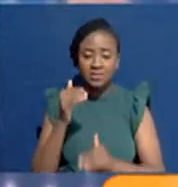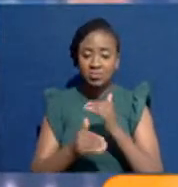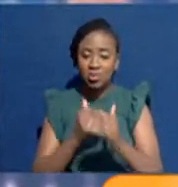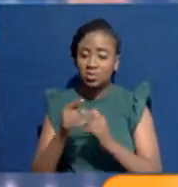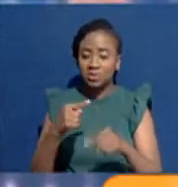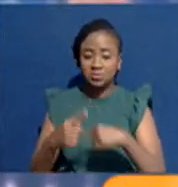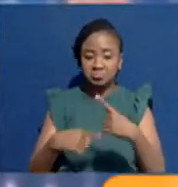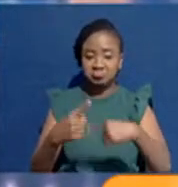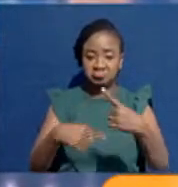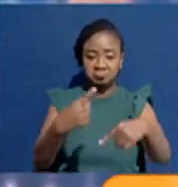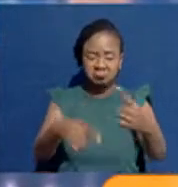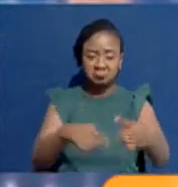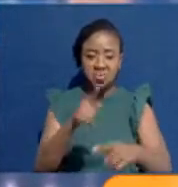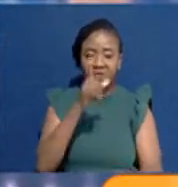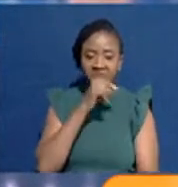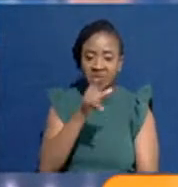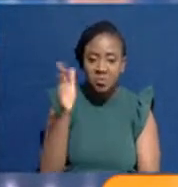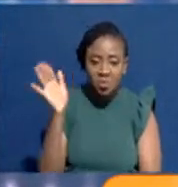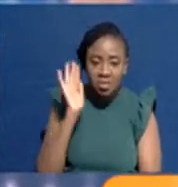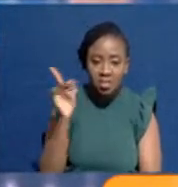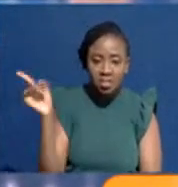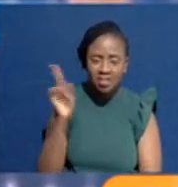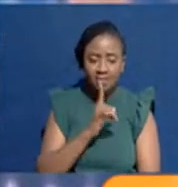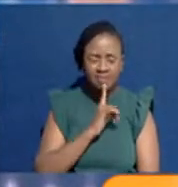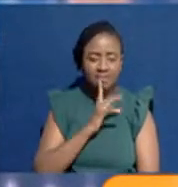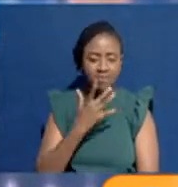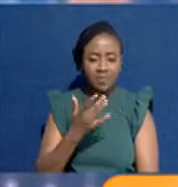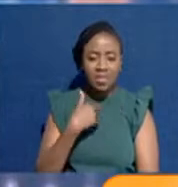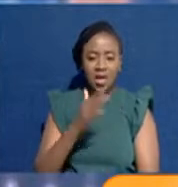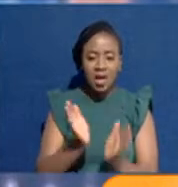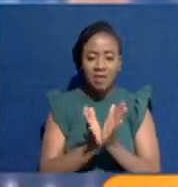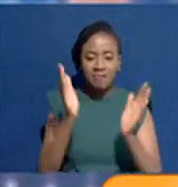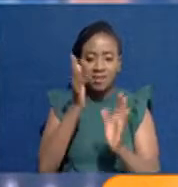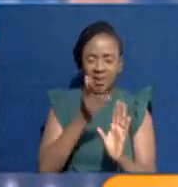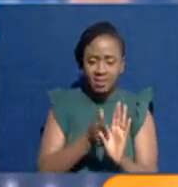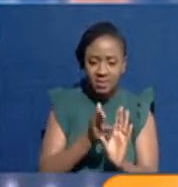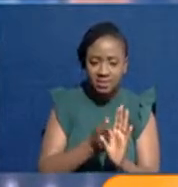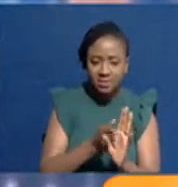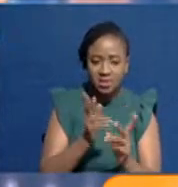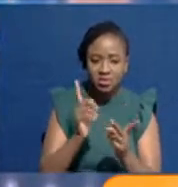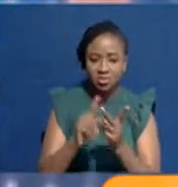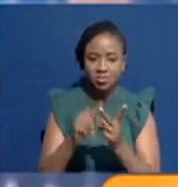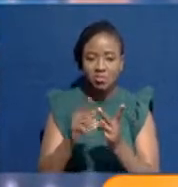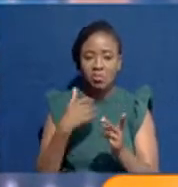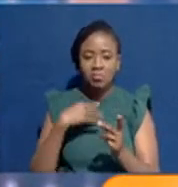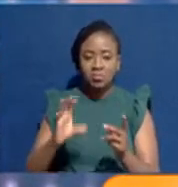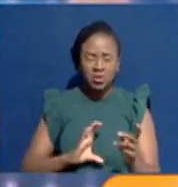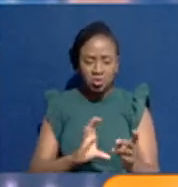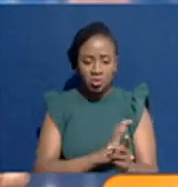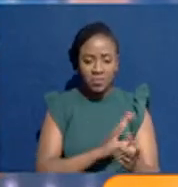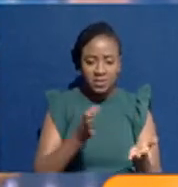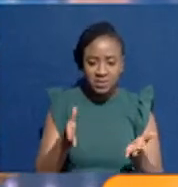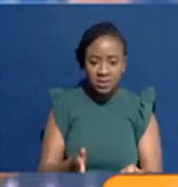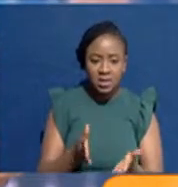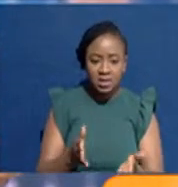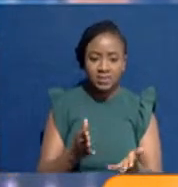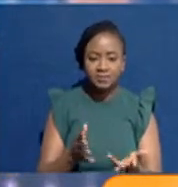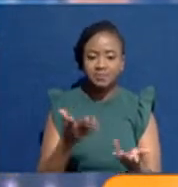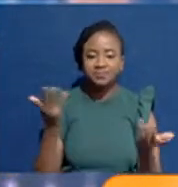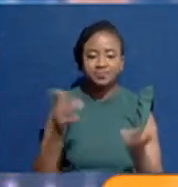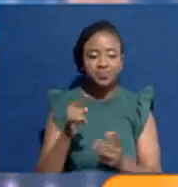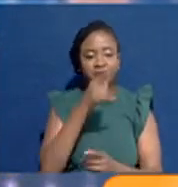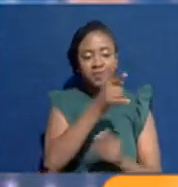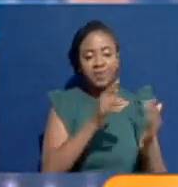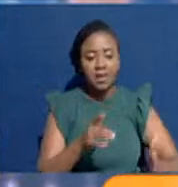on. Like you've heard, there was public participation. The committee is now in Naivasha, of